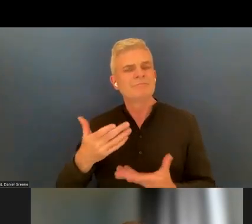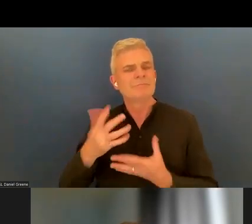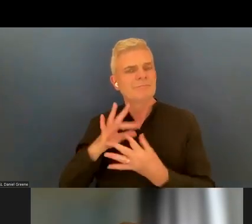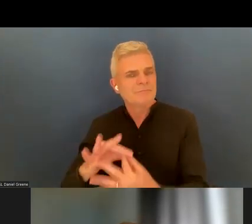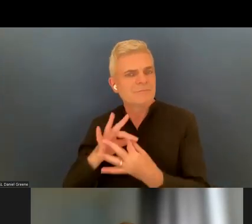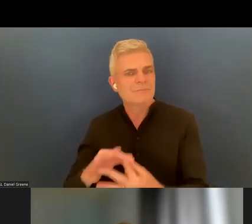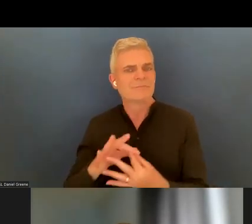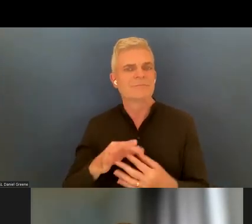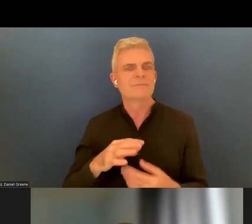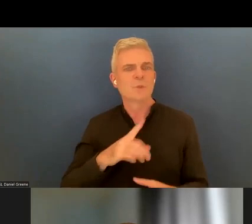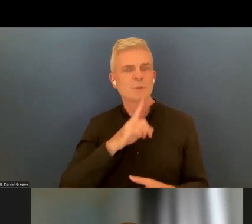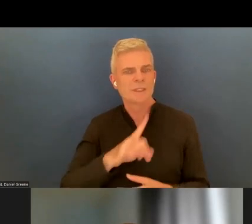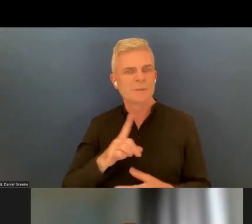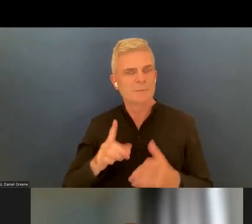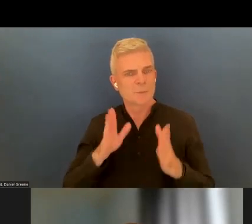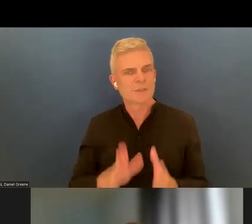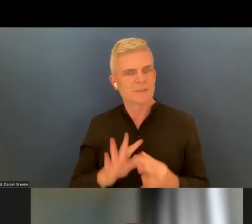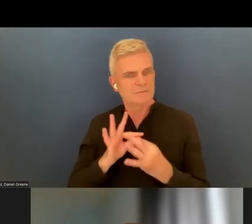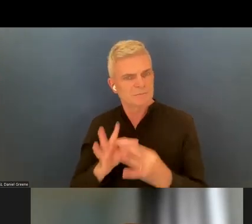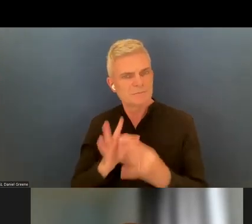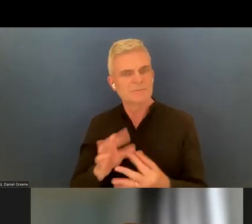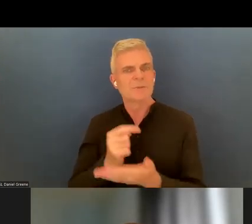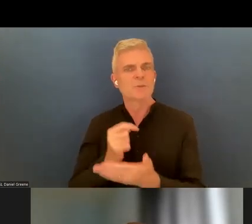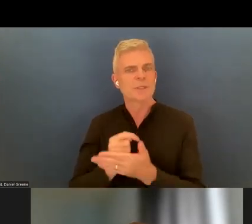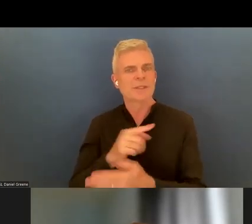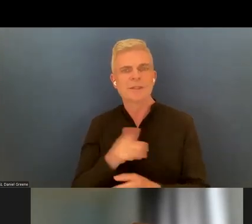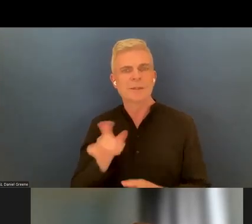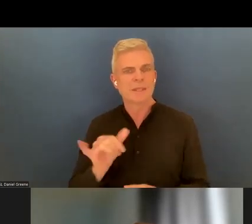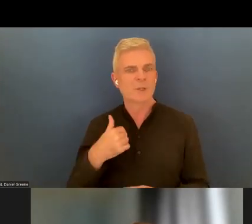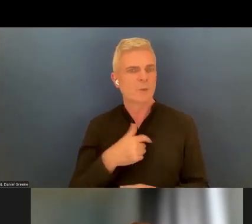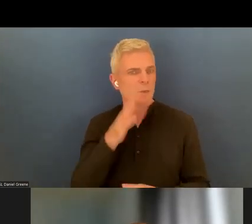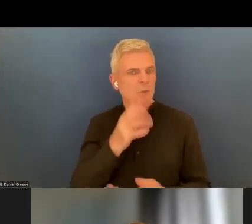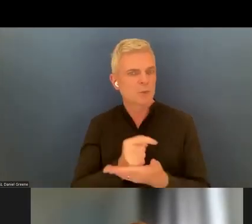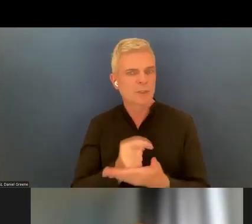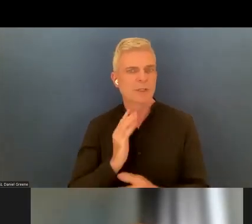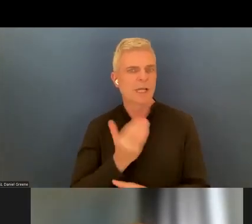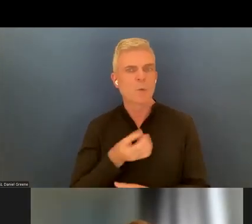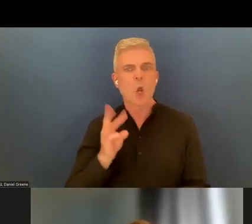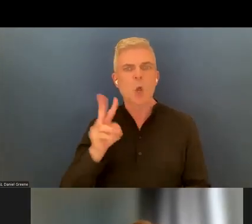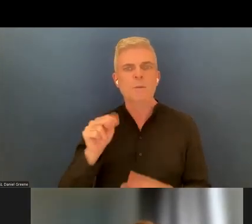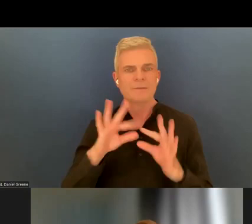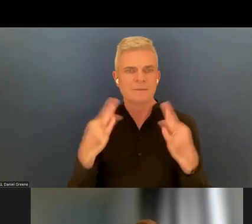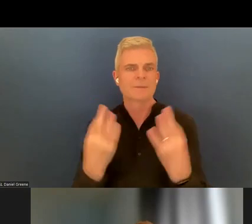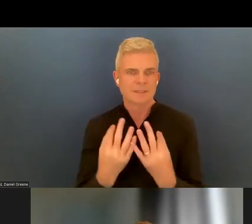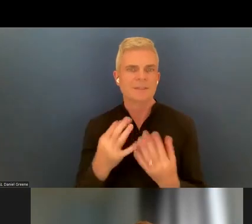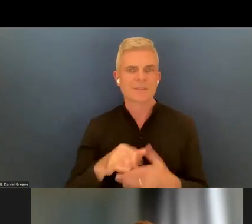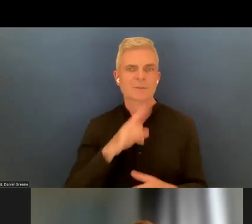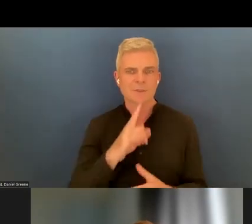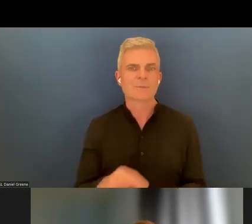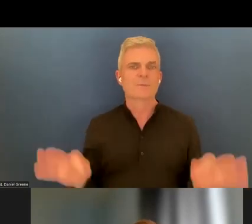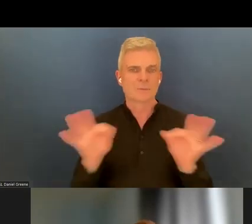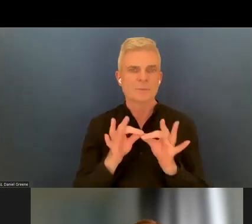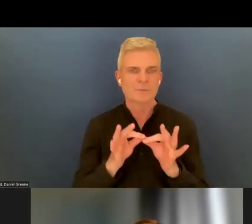personal level, and treating them like we would our own families. That's so important. And I